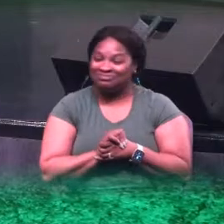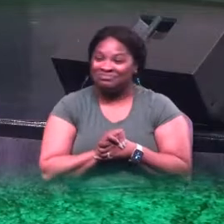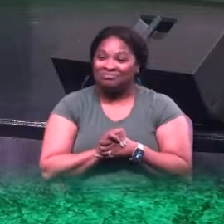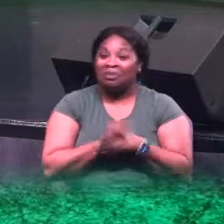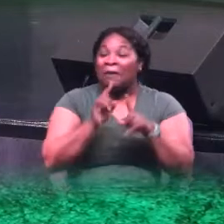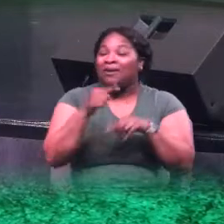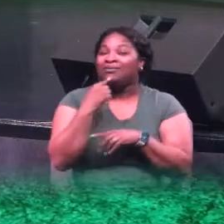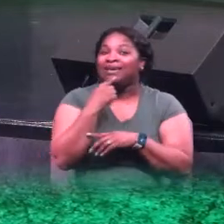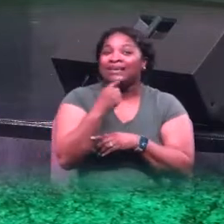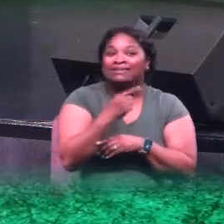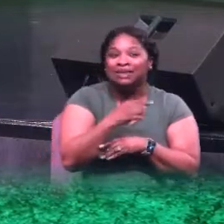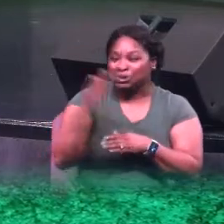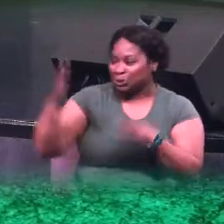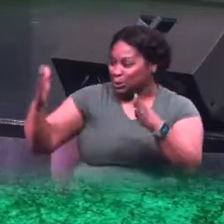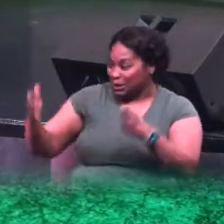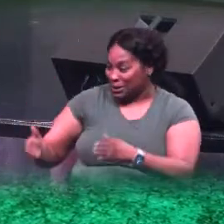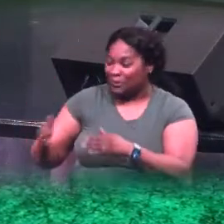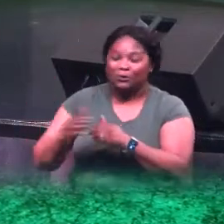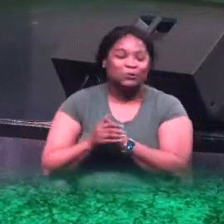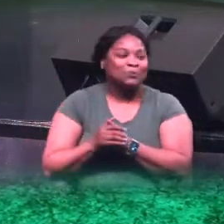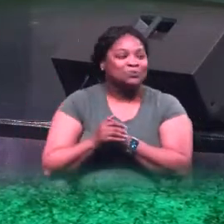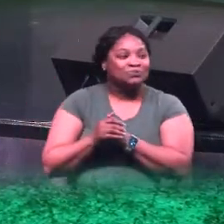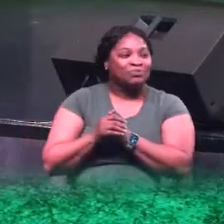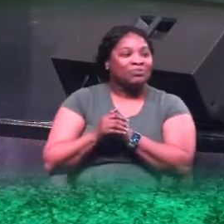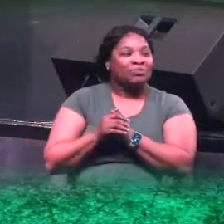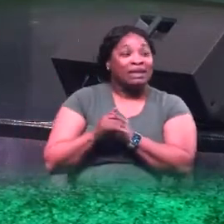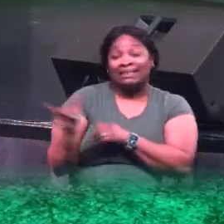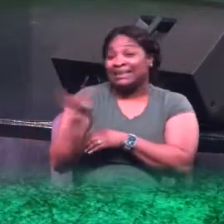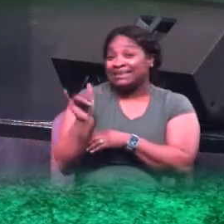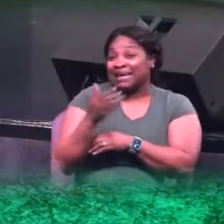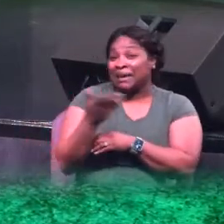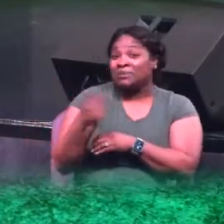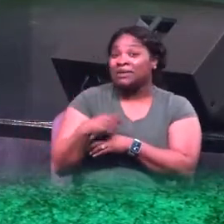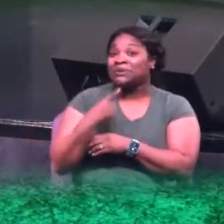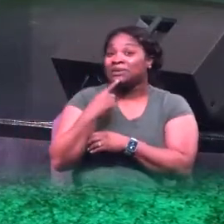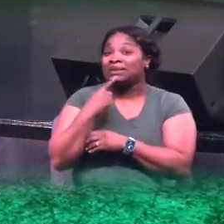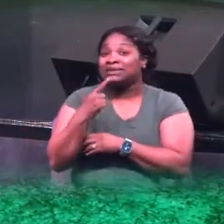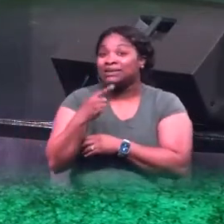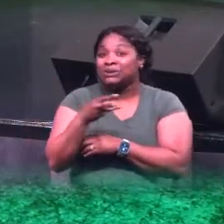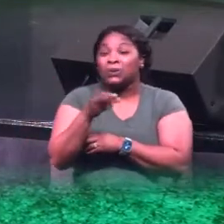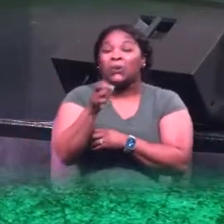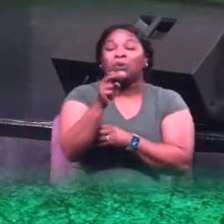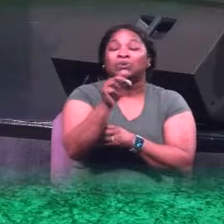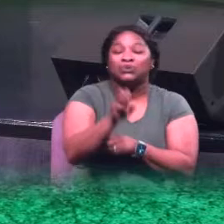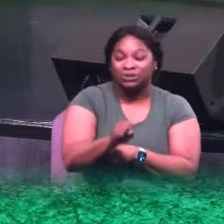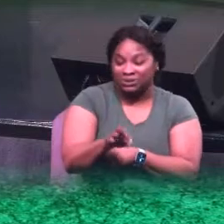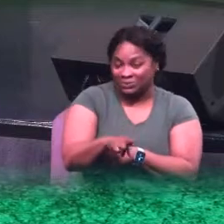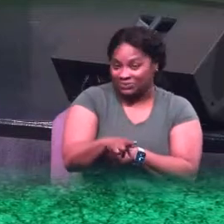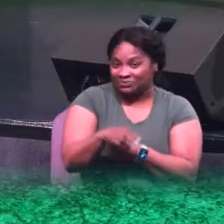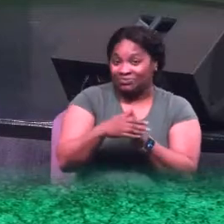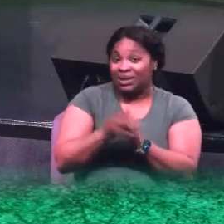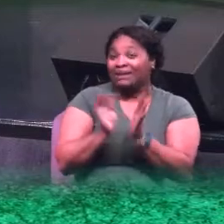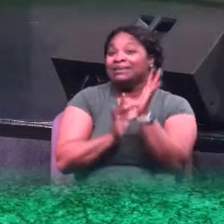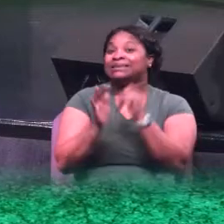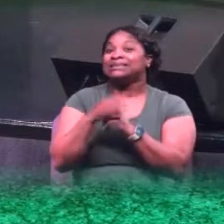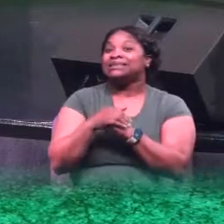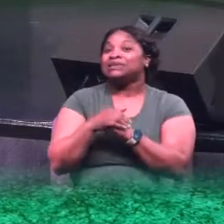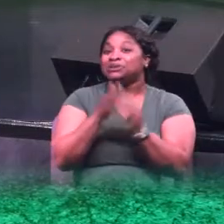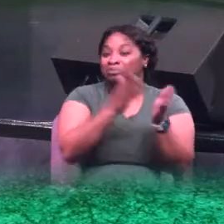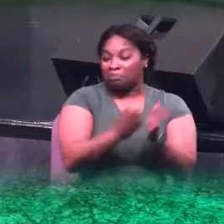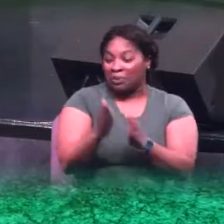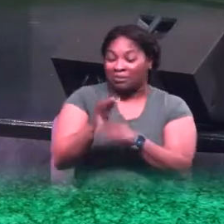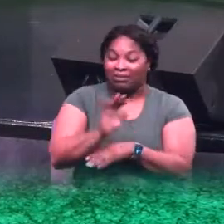But they said to the neighbors the same thing they would have said to the owners. Jesus prepared